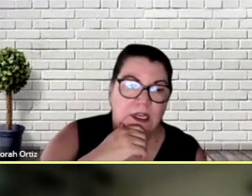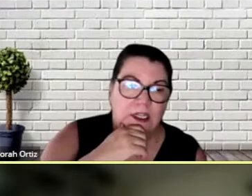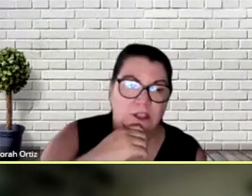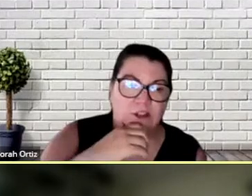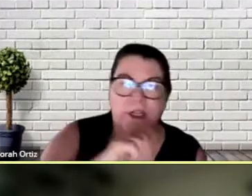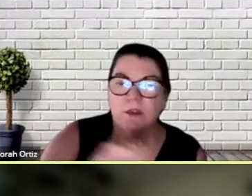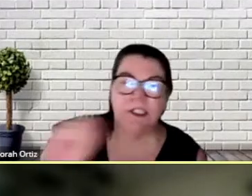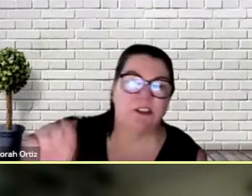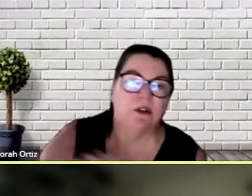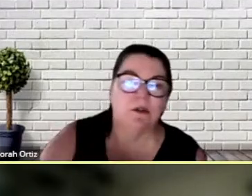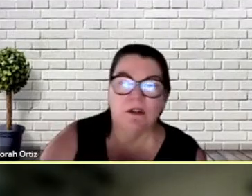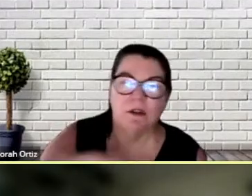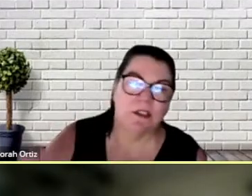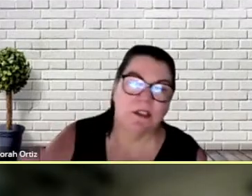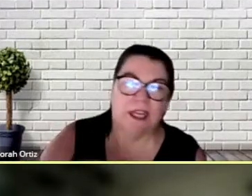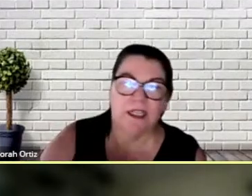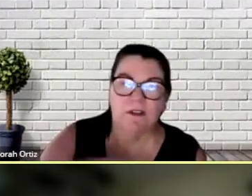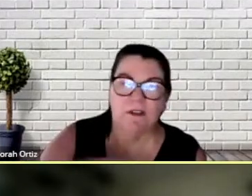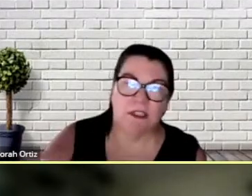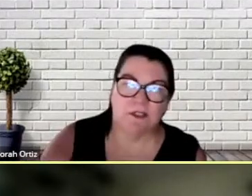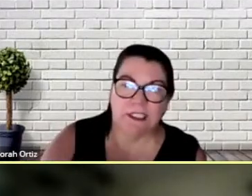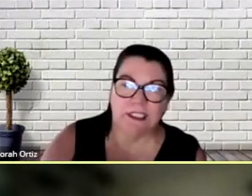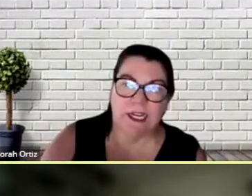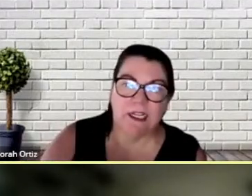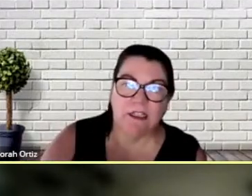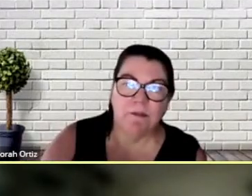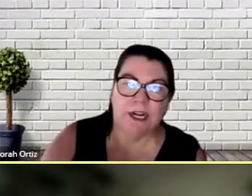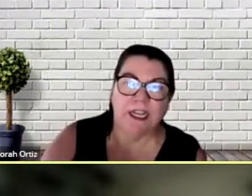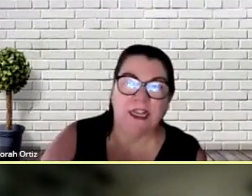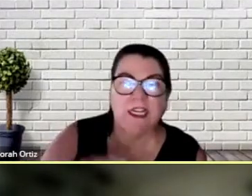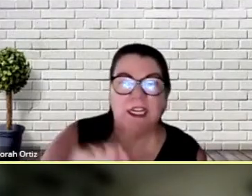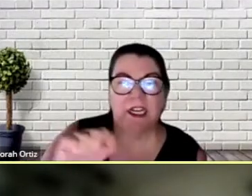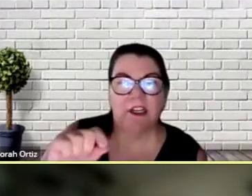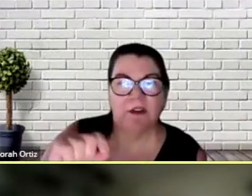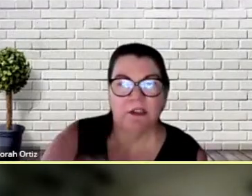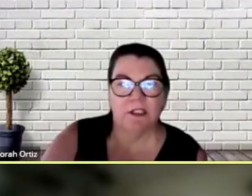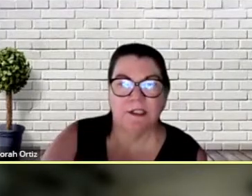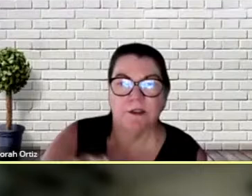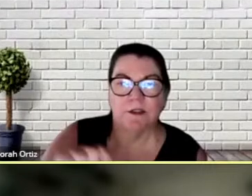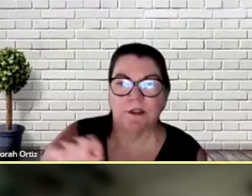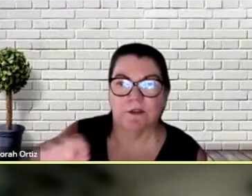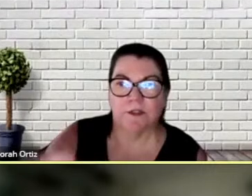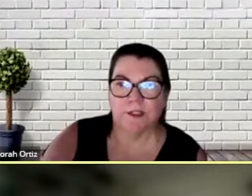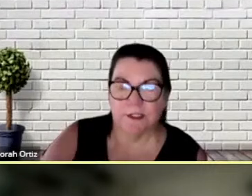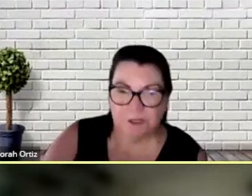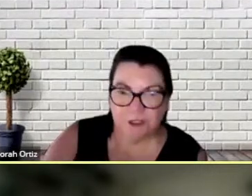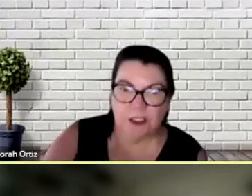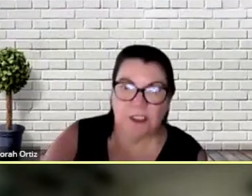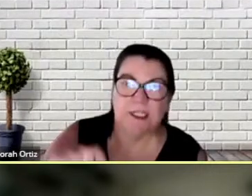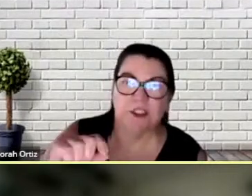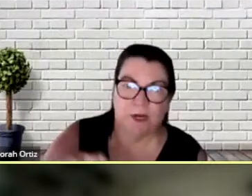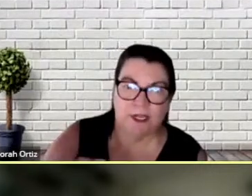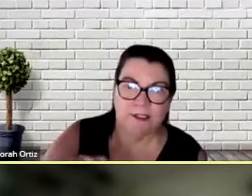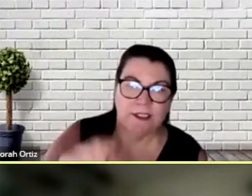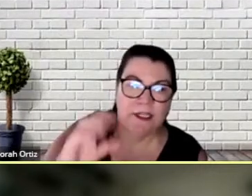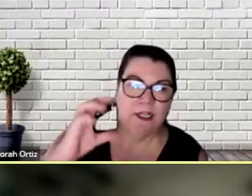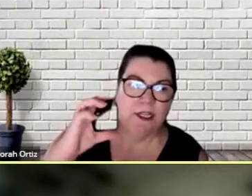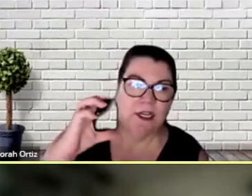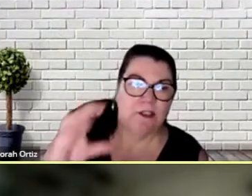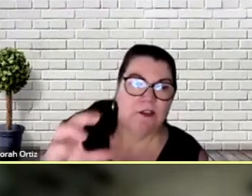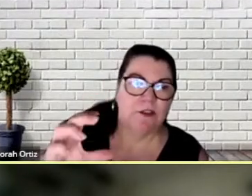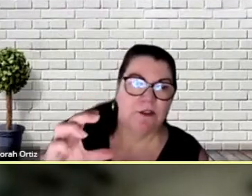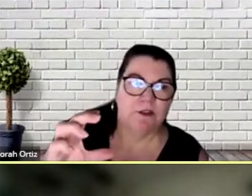standards. You generally don't go to that level of detail, but I think your concerns are sufficiently